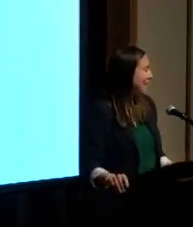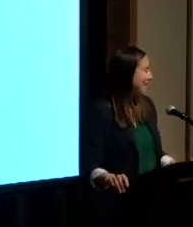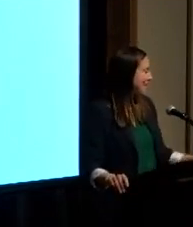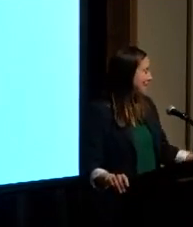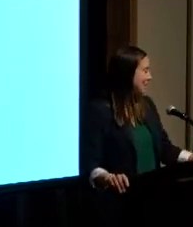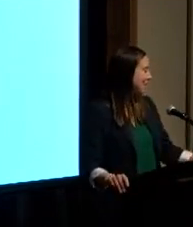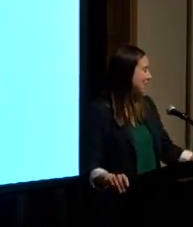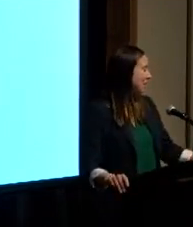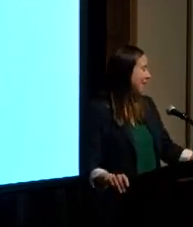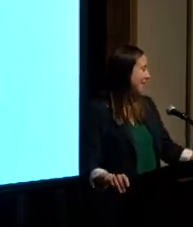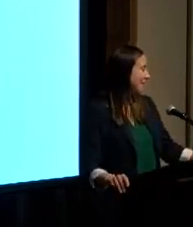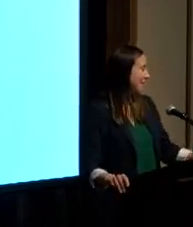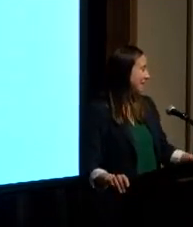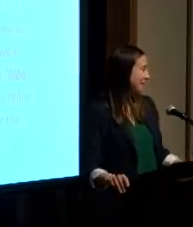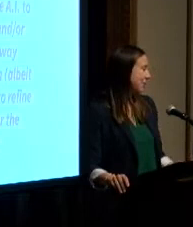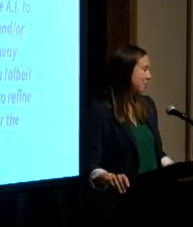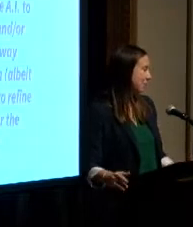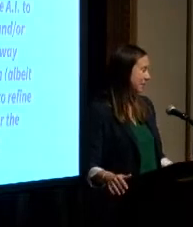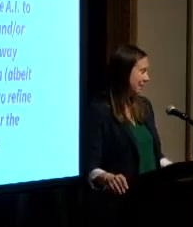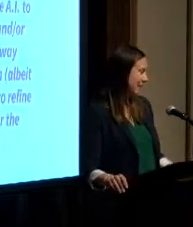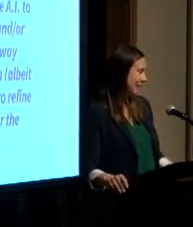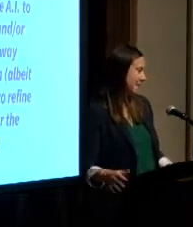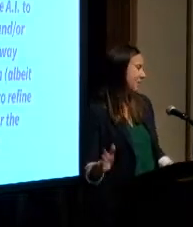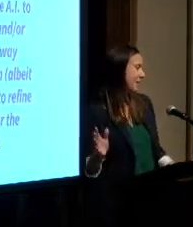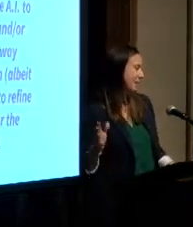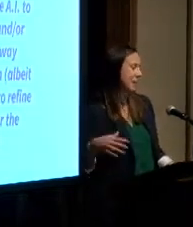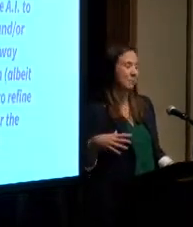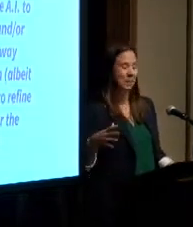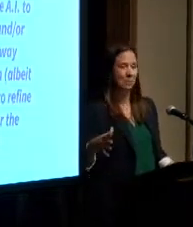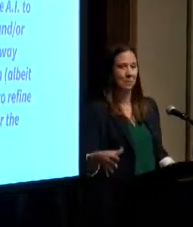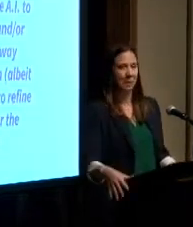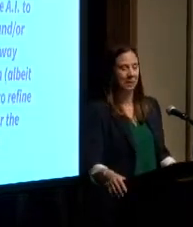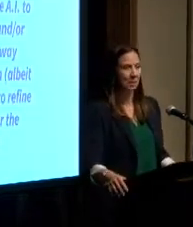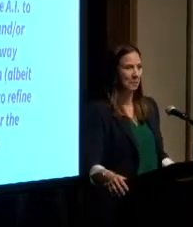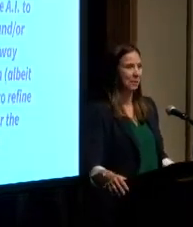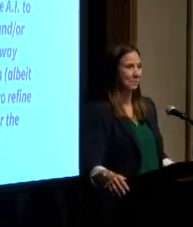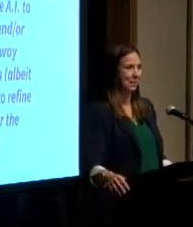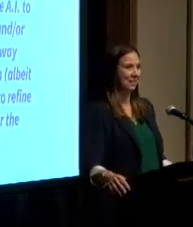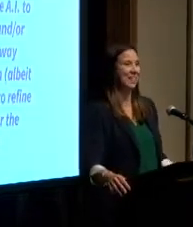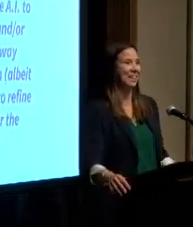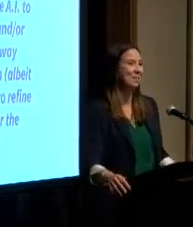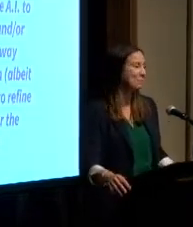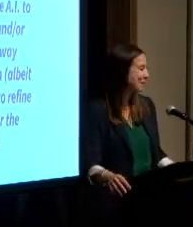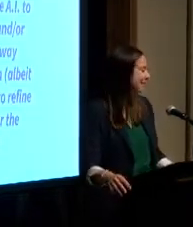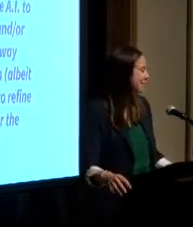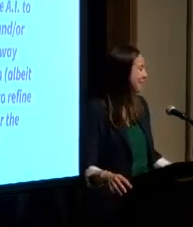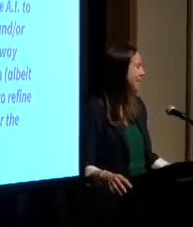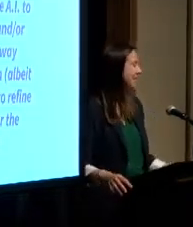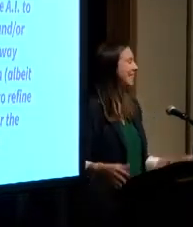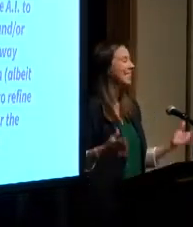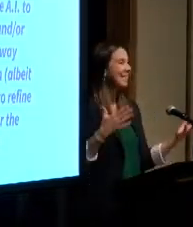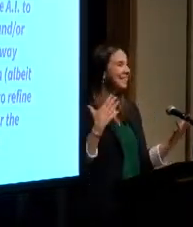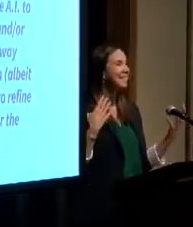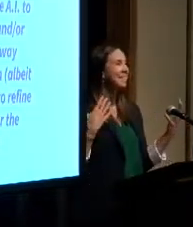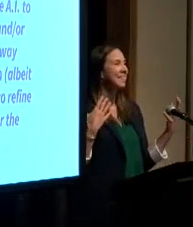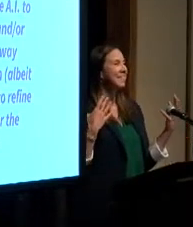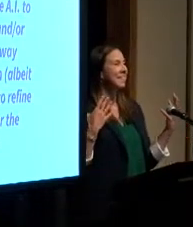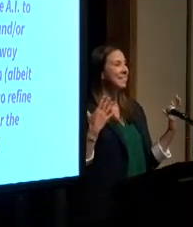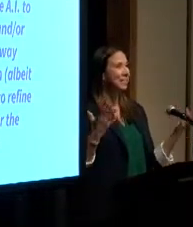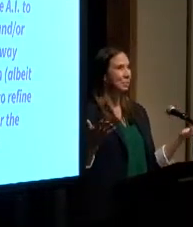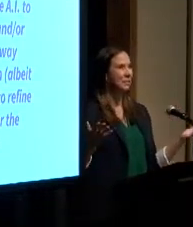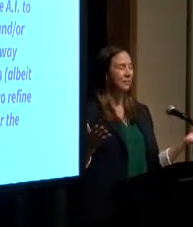cool. So I loved the image of Princess Leia. Help me, Obi-Wan Kenobi, you're mine. I'm the hope. Because it